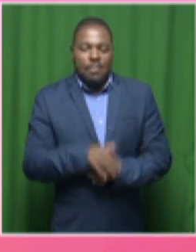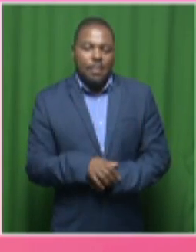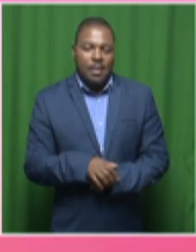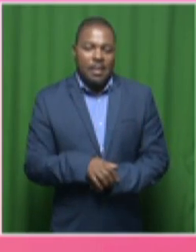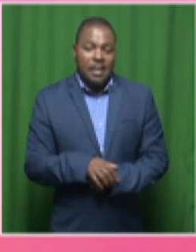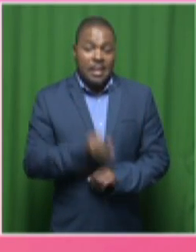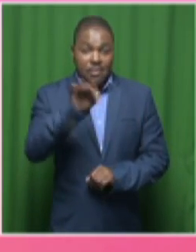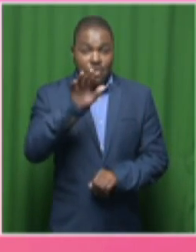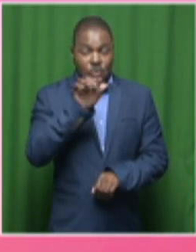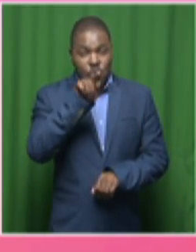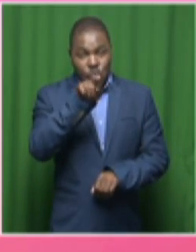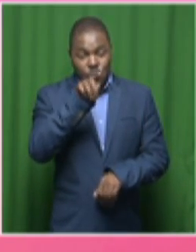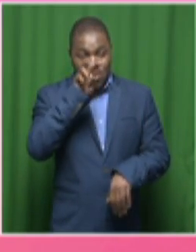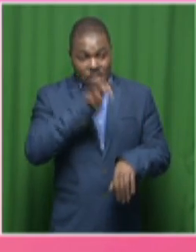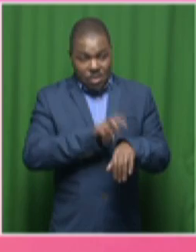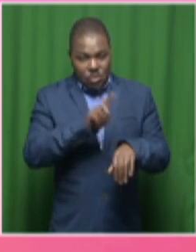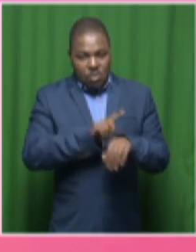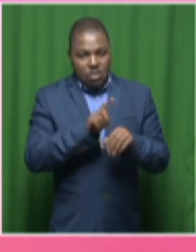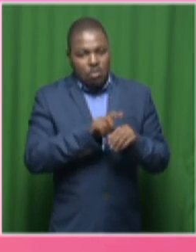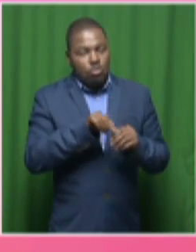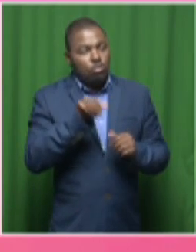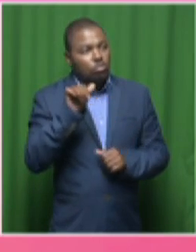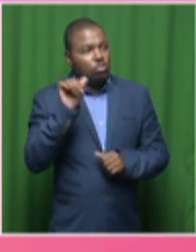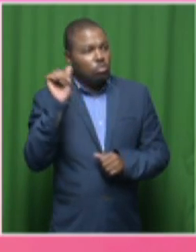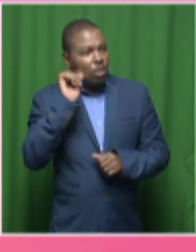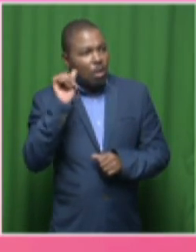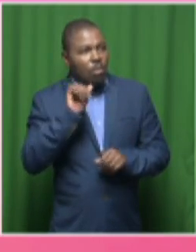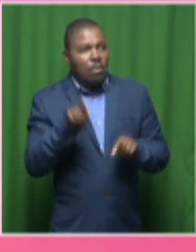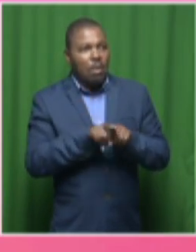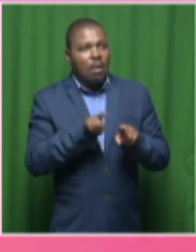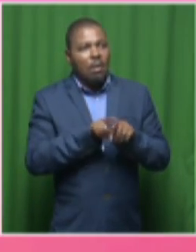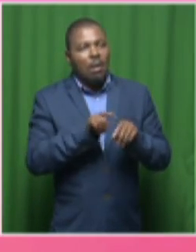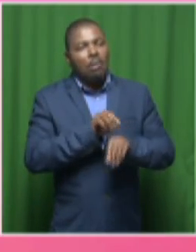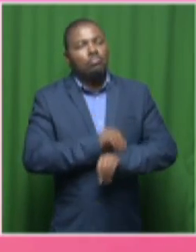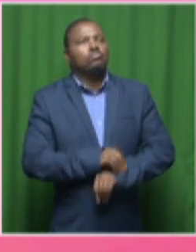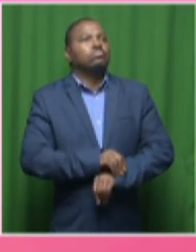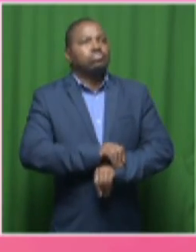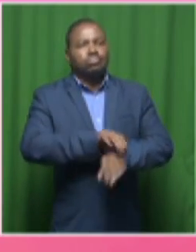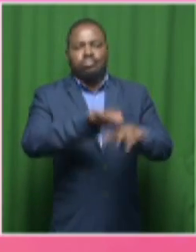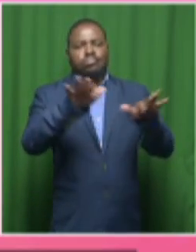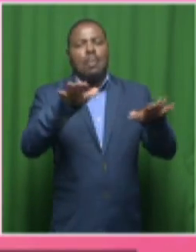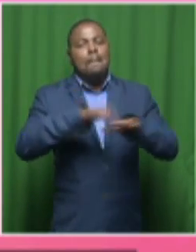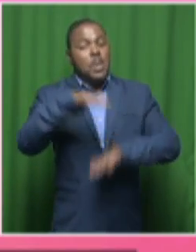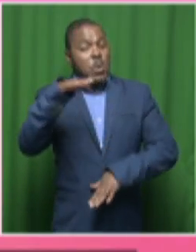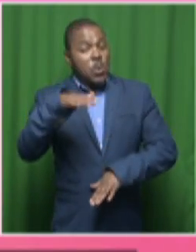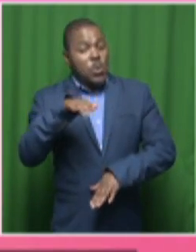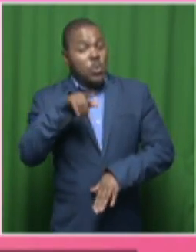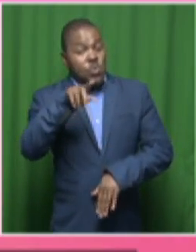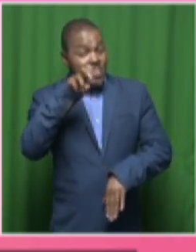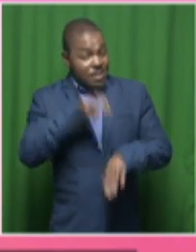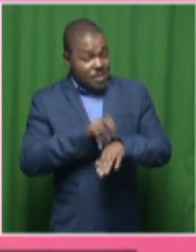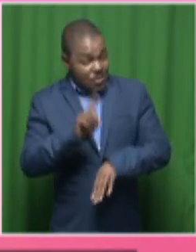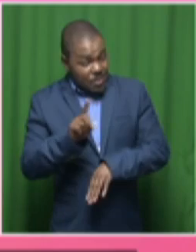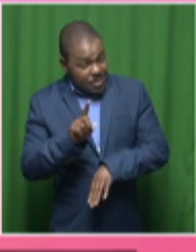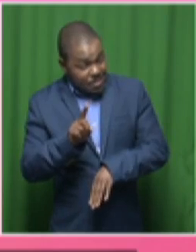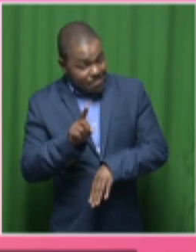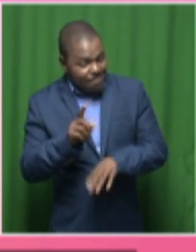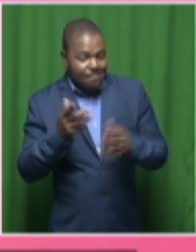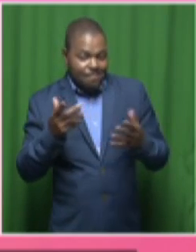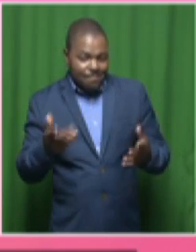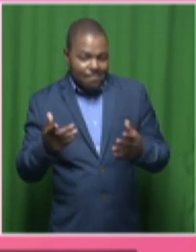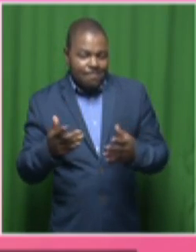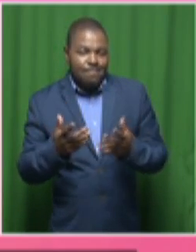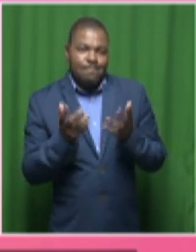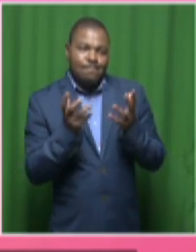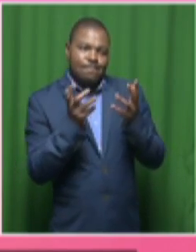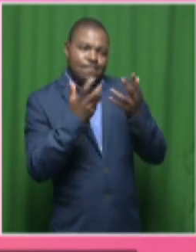to actually get the sound to travel as far as however, we need to obviously